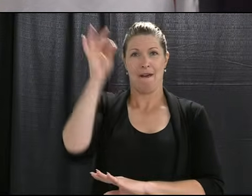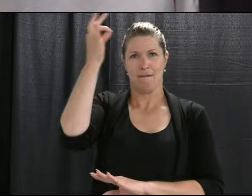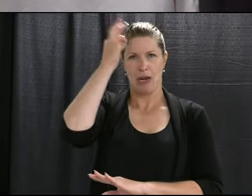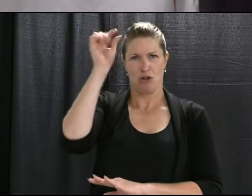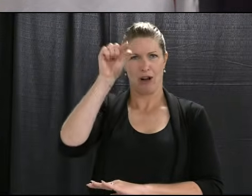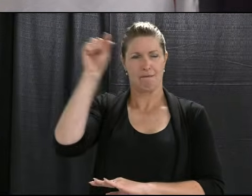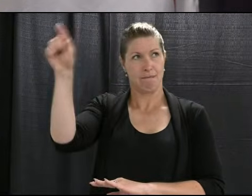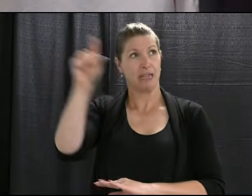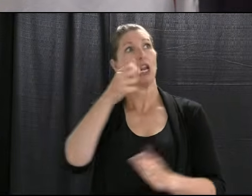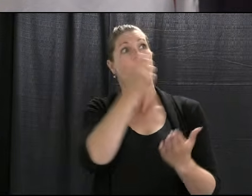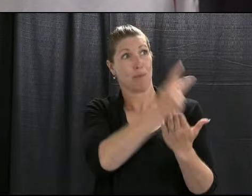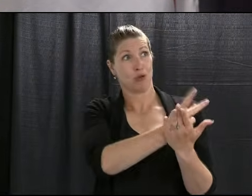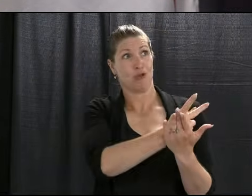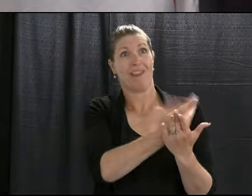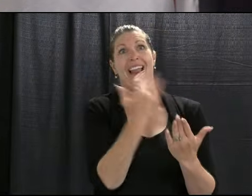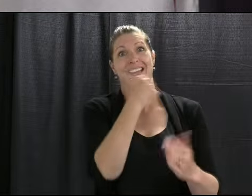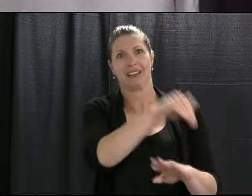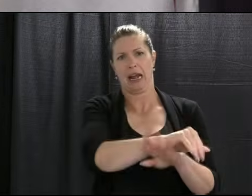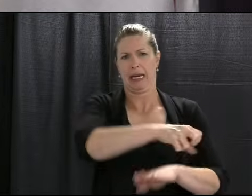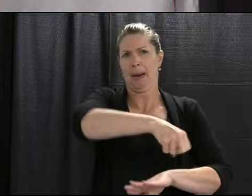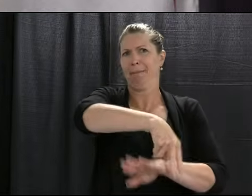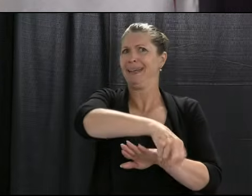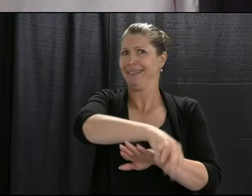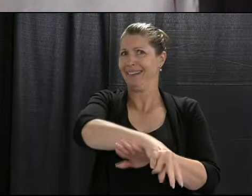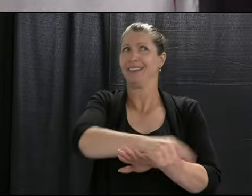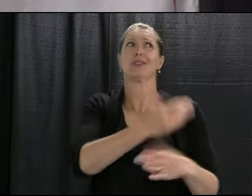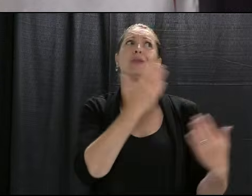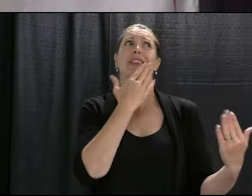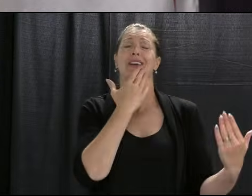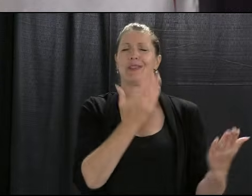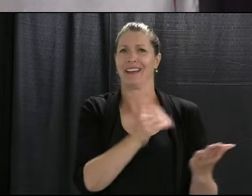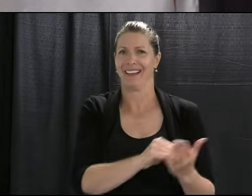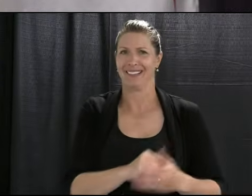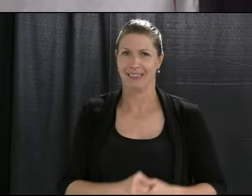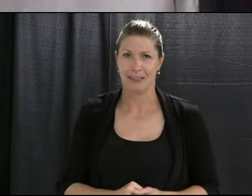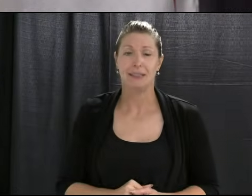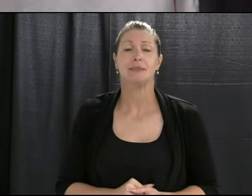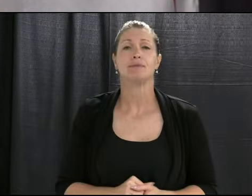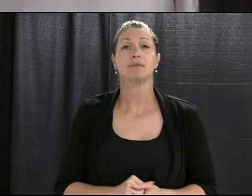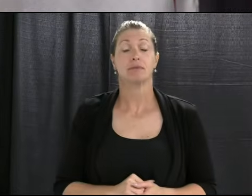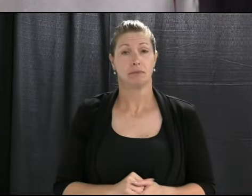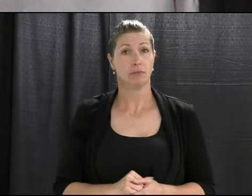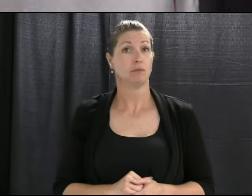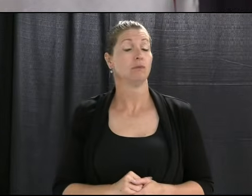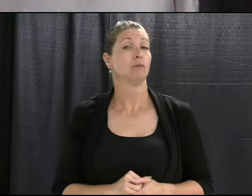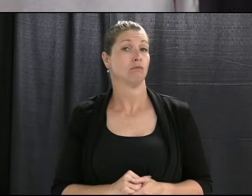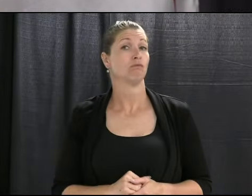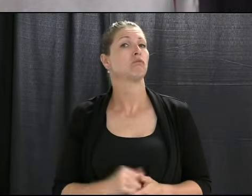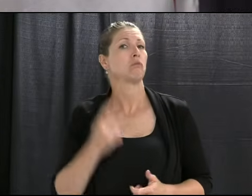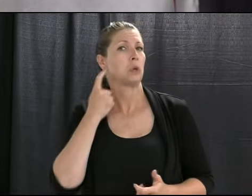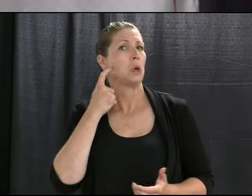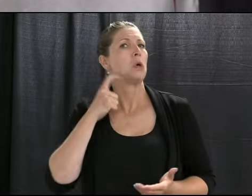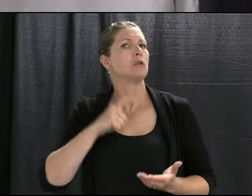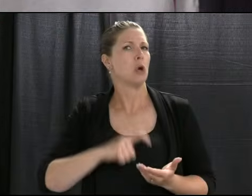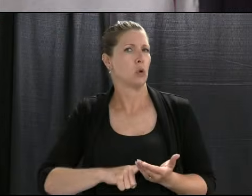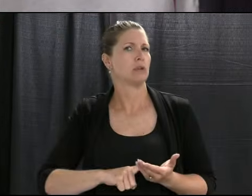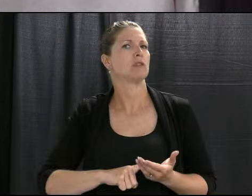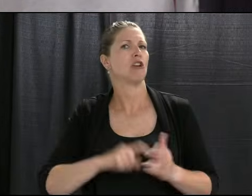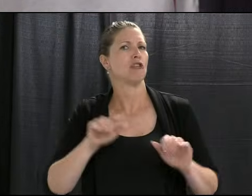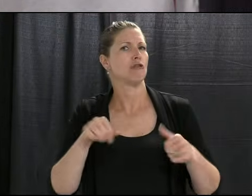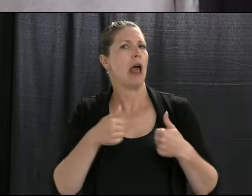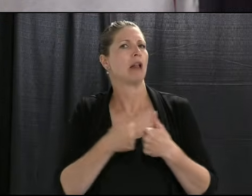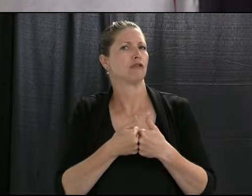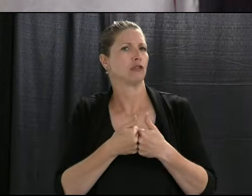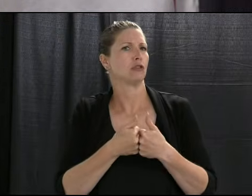had been granted. So thank you very much. We are starting to see some challenges with accommodation in